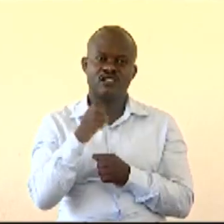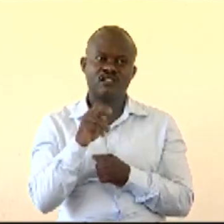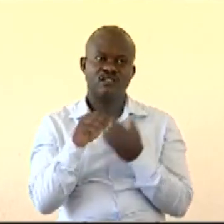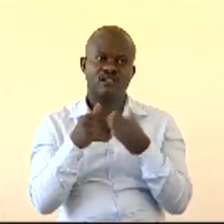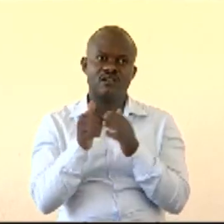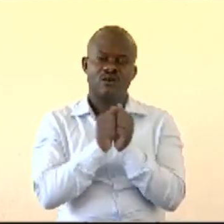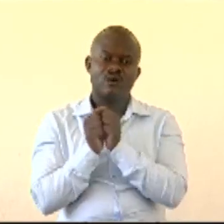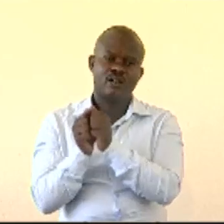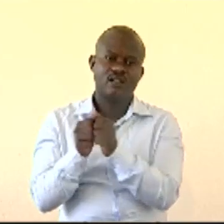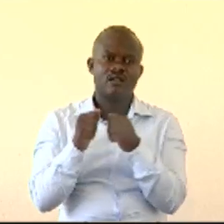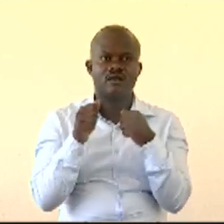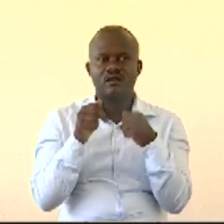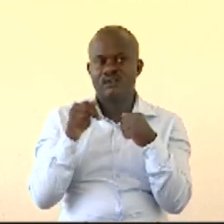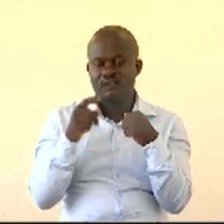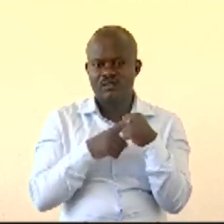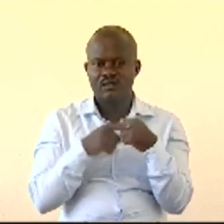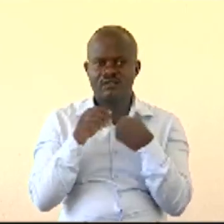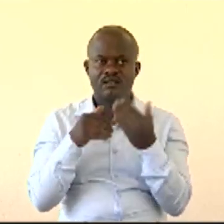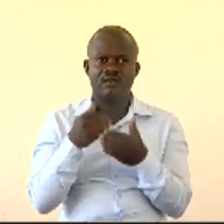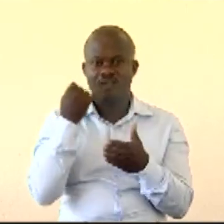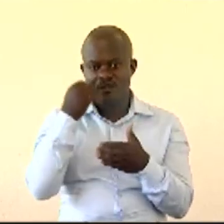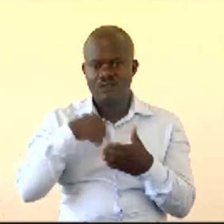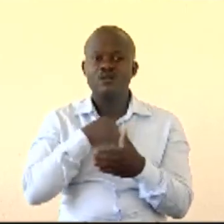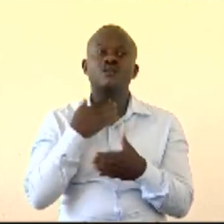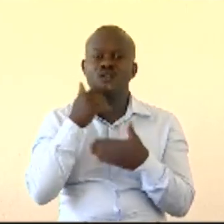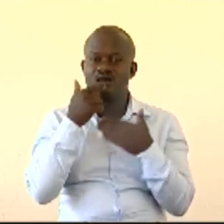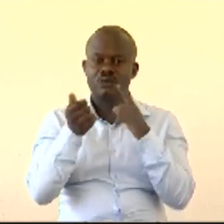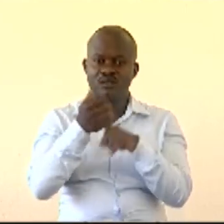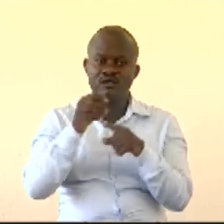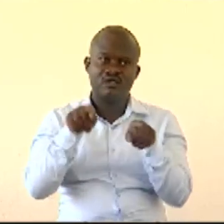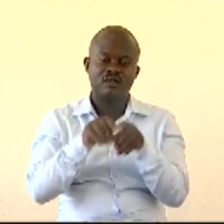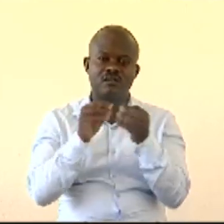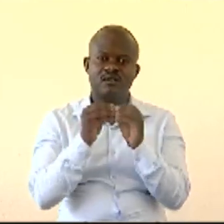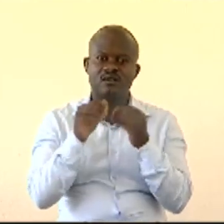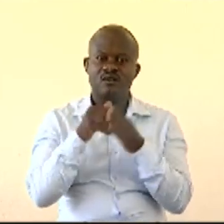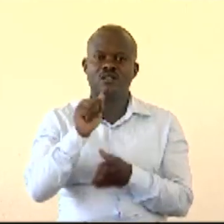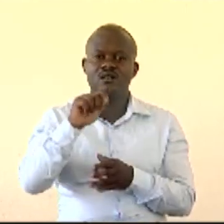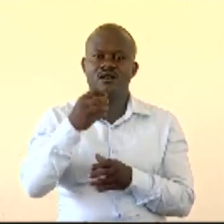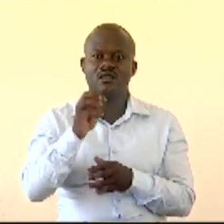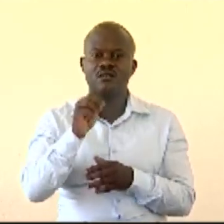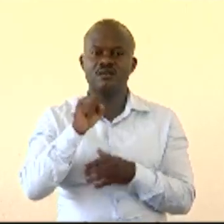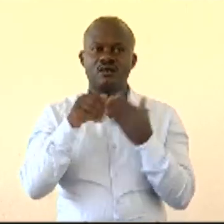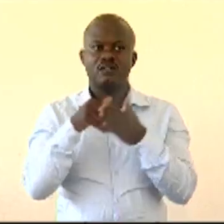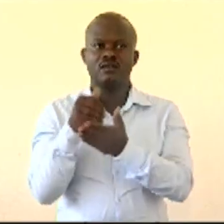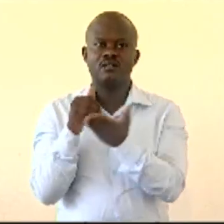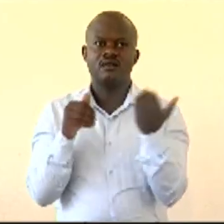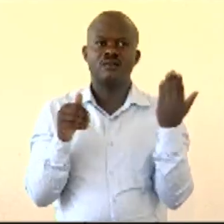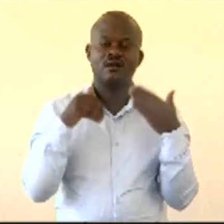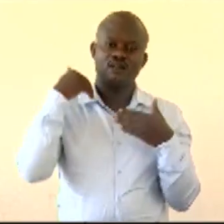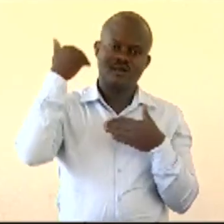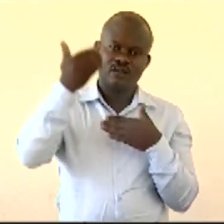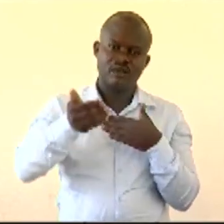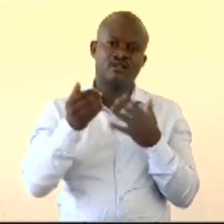With the 6 oxygen atoms, if we want to get the same number of atoms in the product side, then we